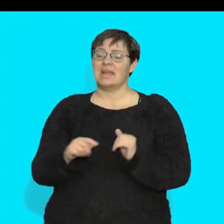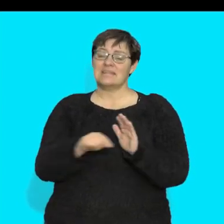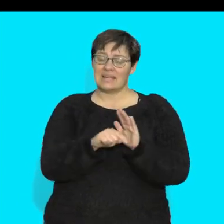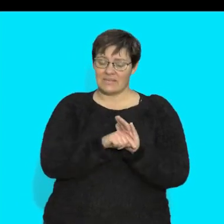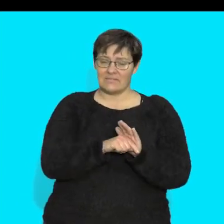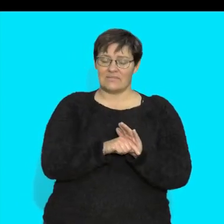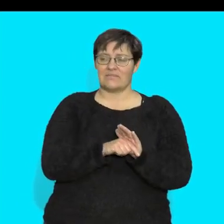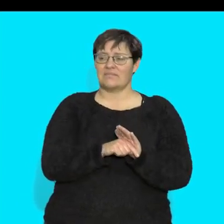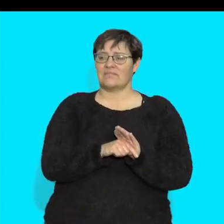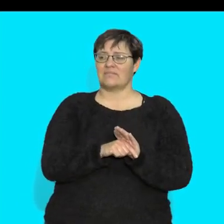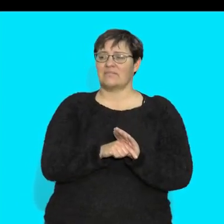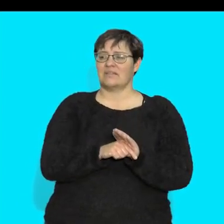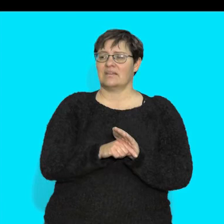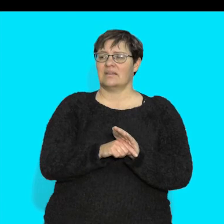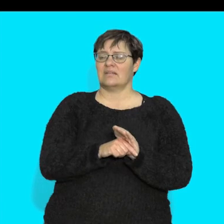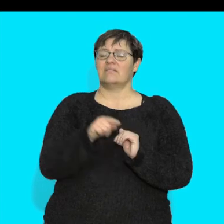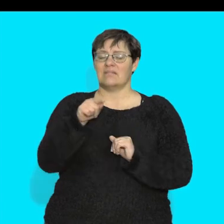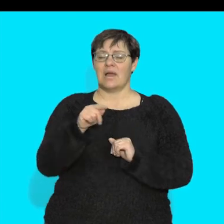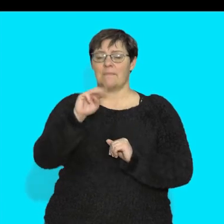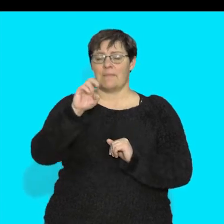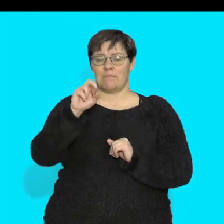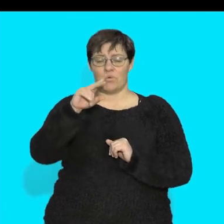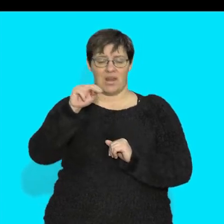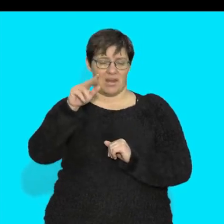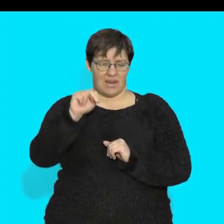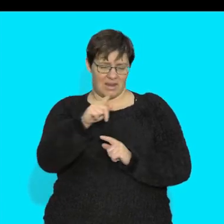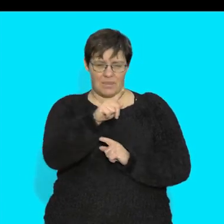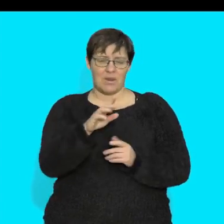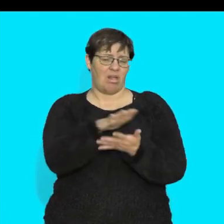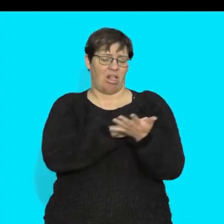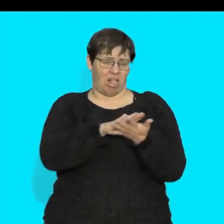was that there was impurities